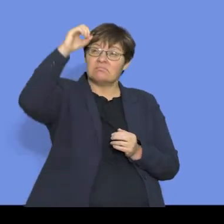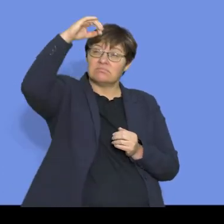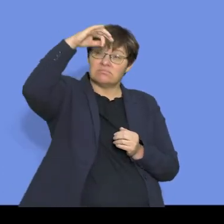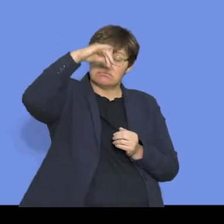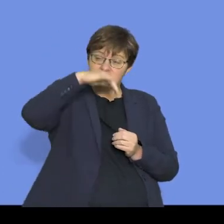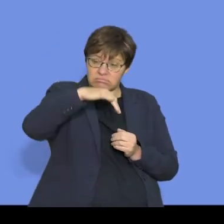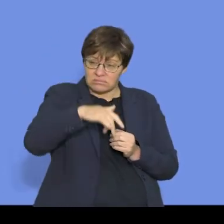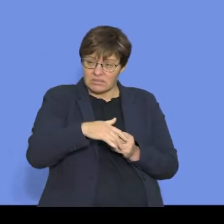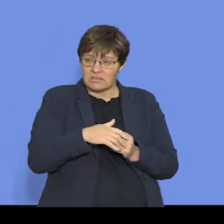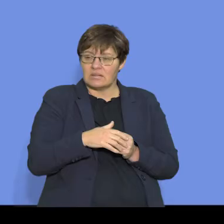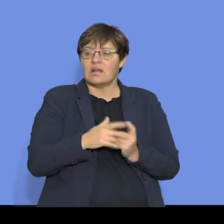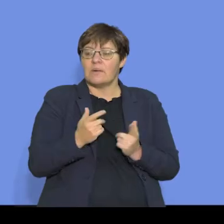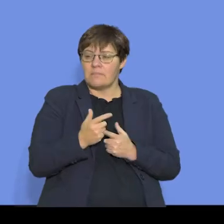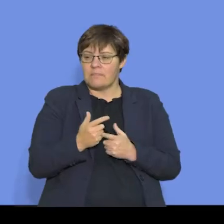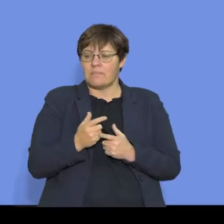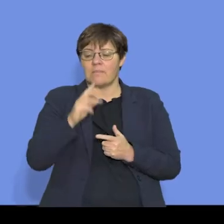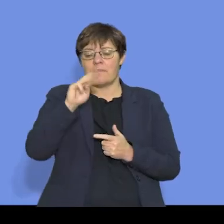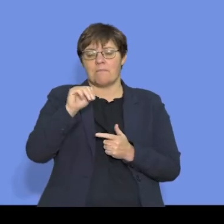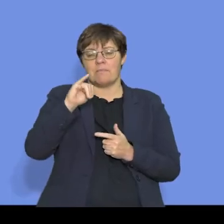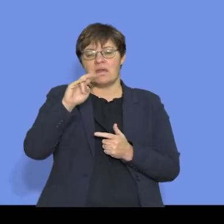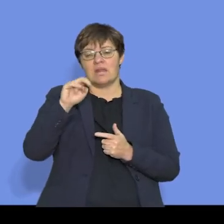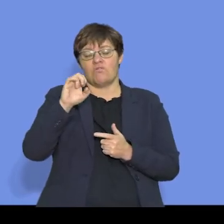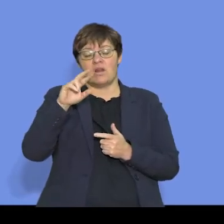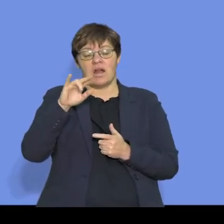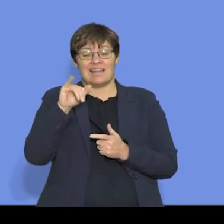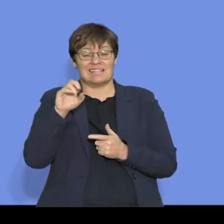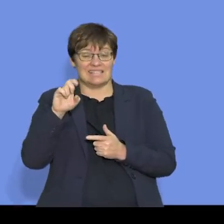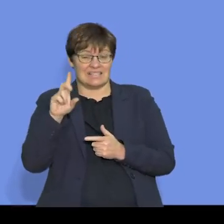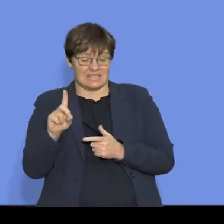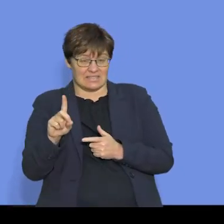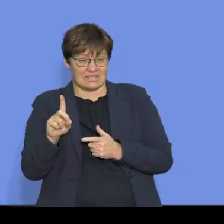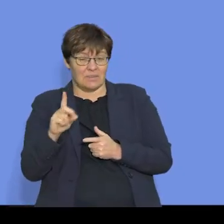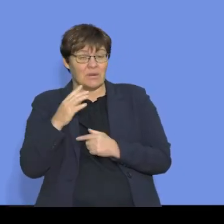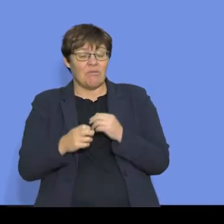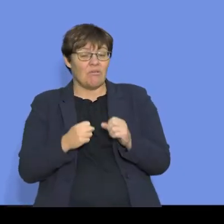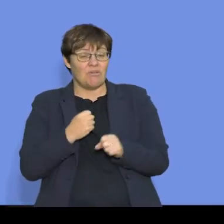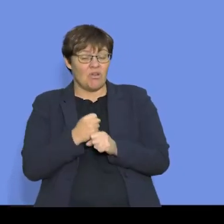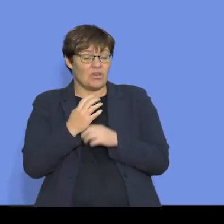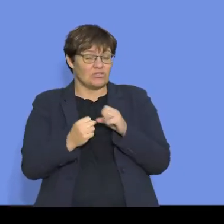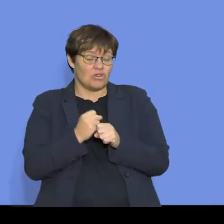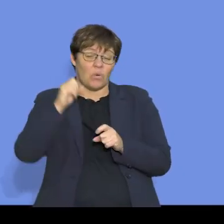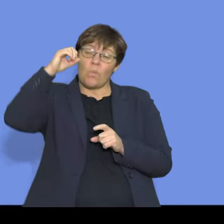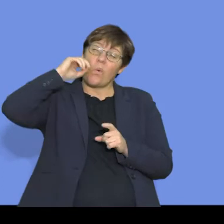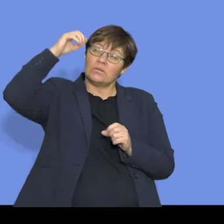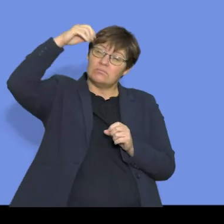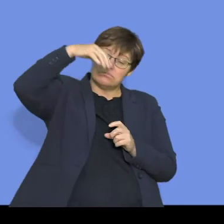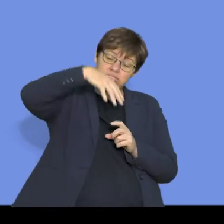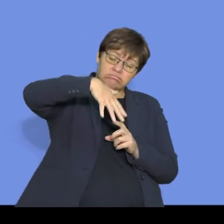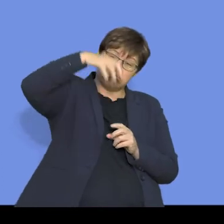the plant or animal remains must become mineralized over many, many